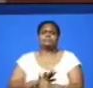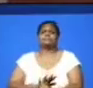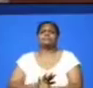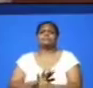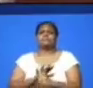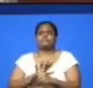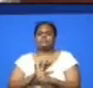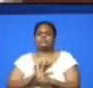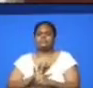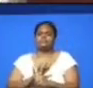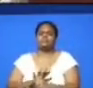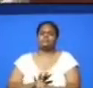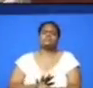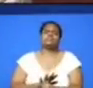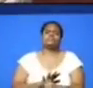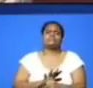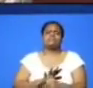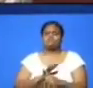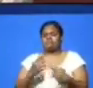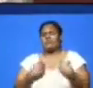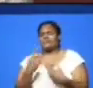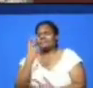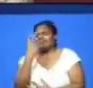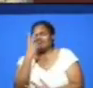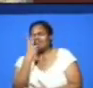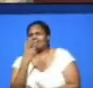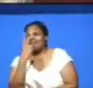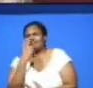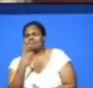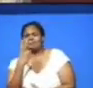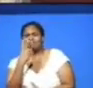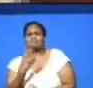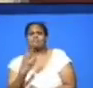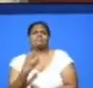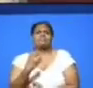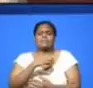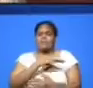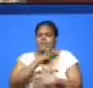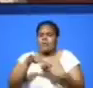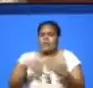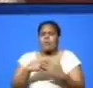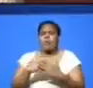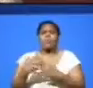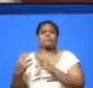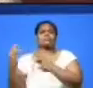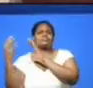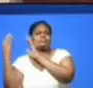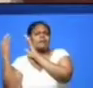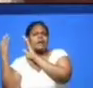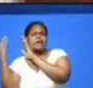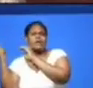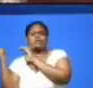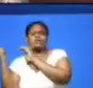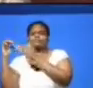My doubts and illusions, all of my hope is